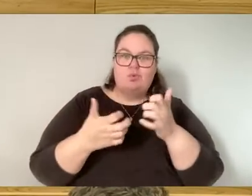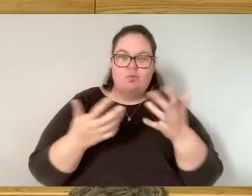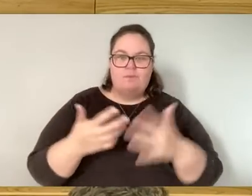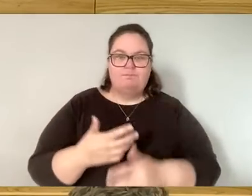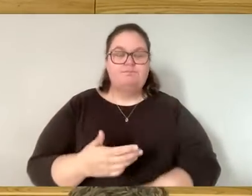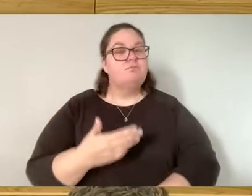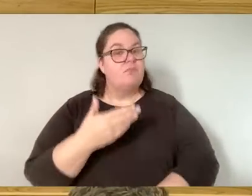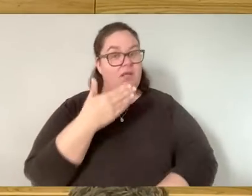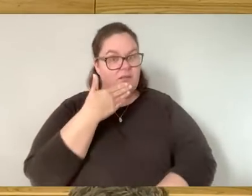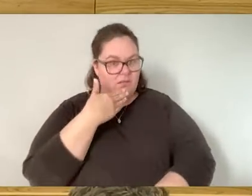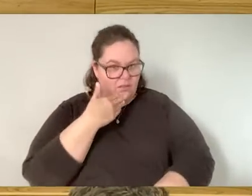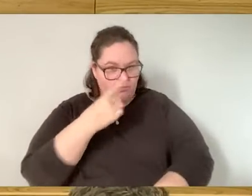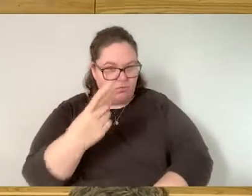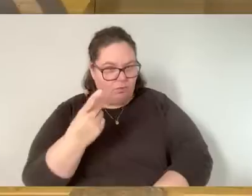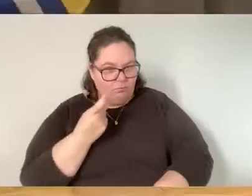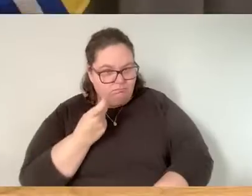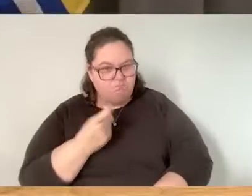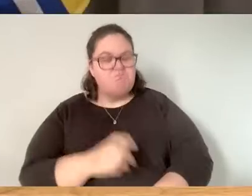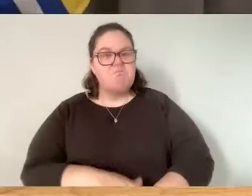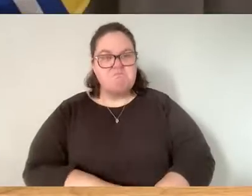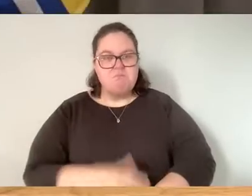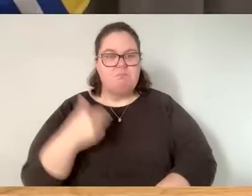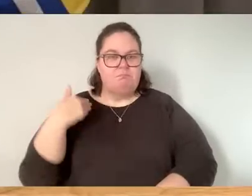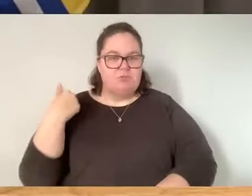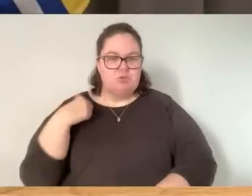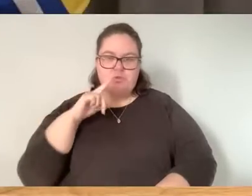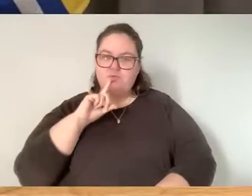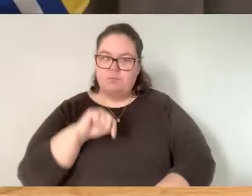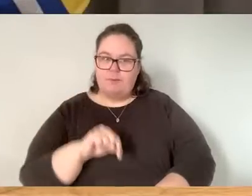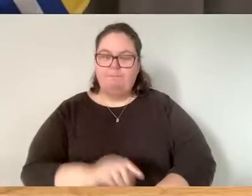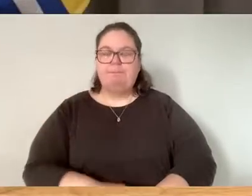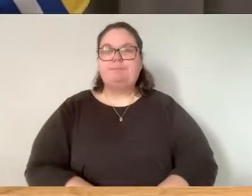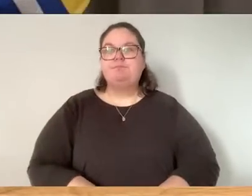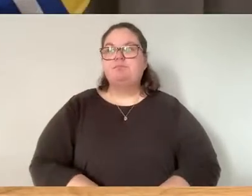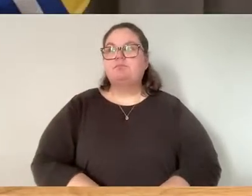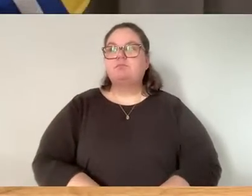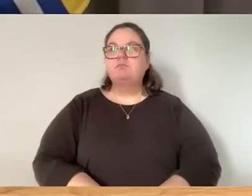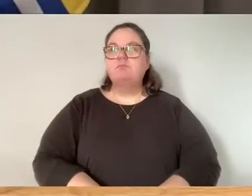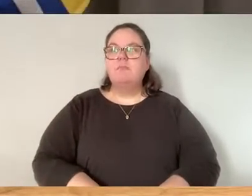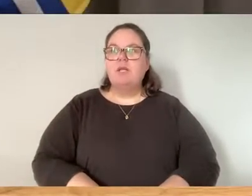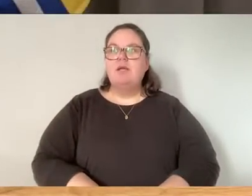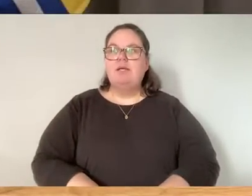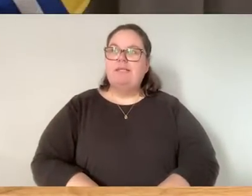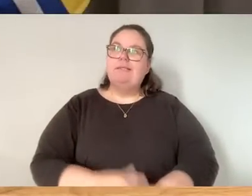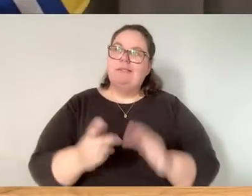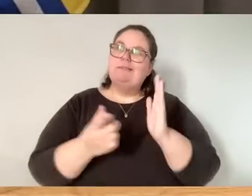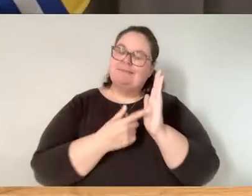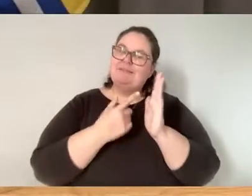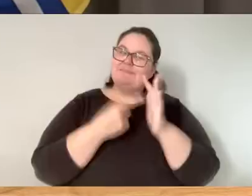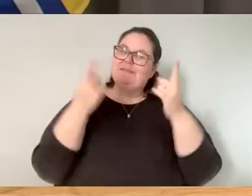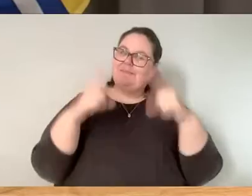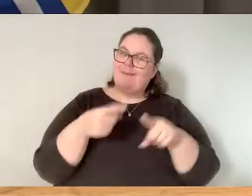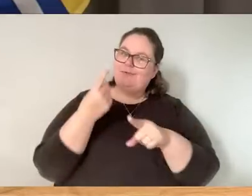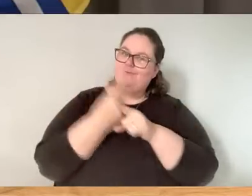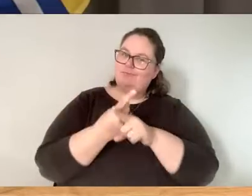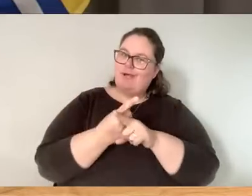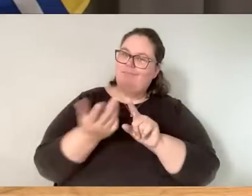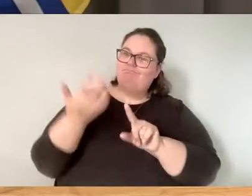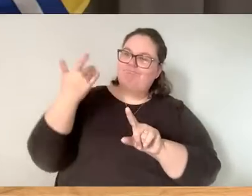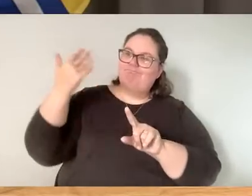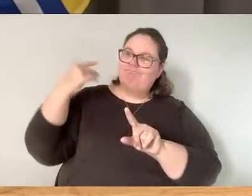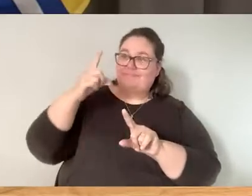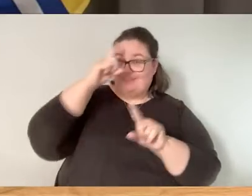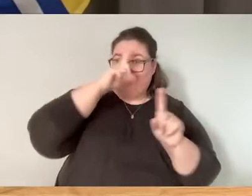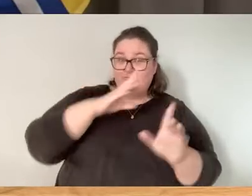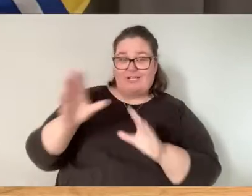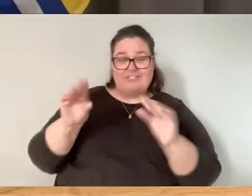the question. As you mentioned, sometime it may happen that strategic plan, it's beautiful, people